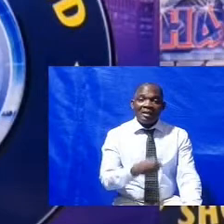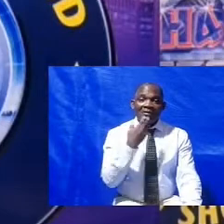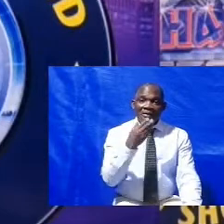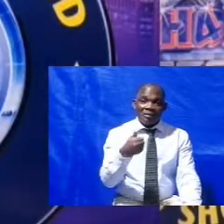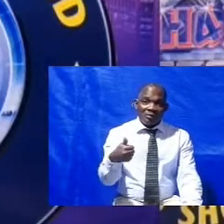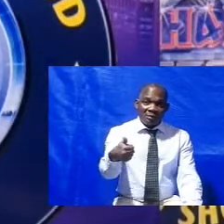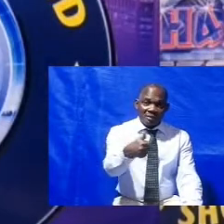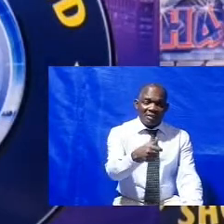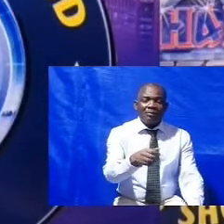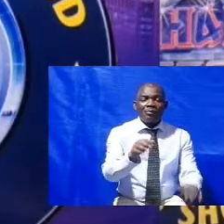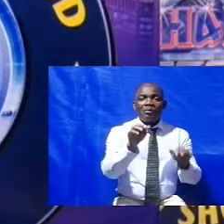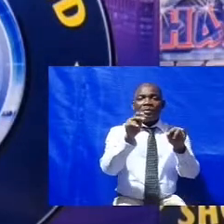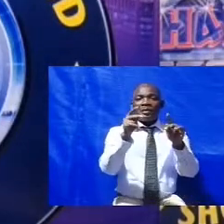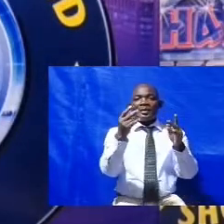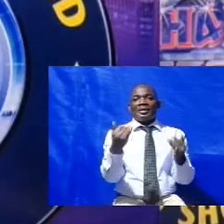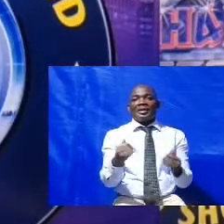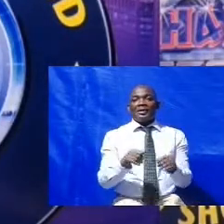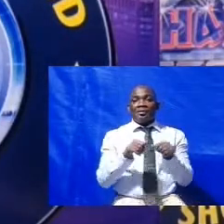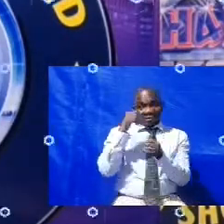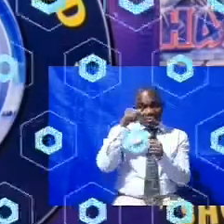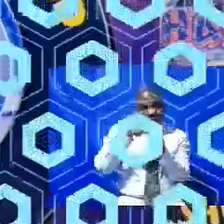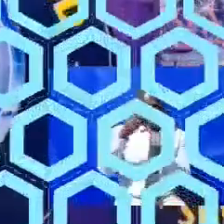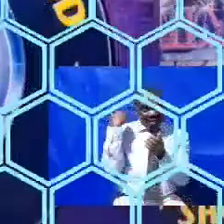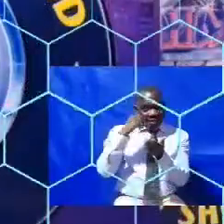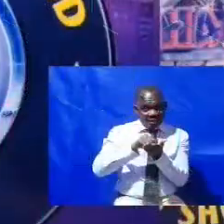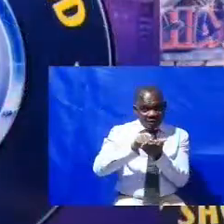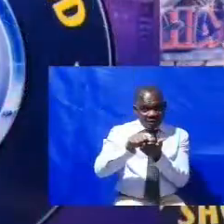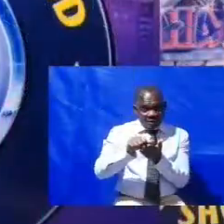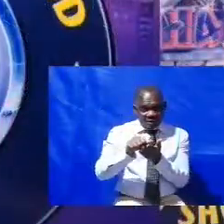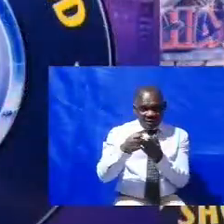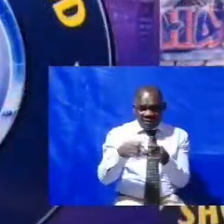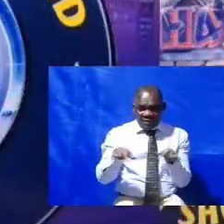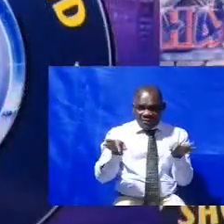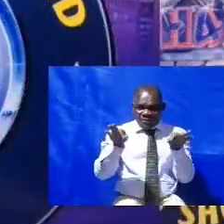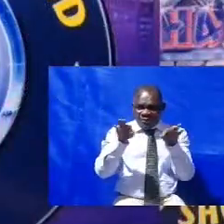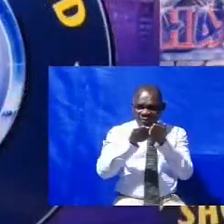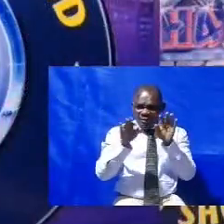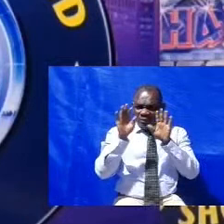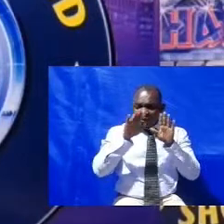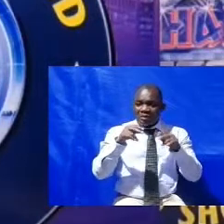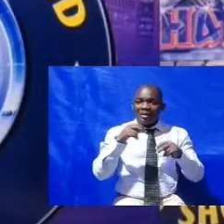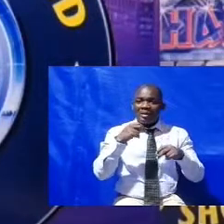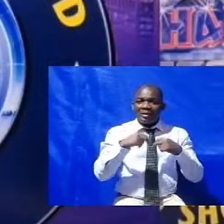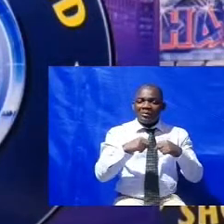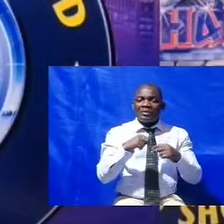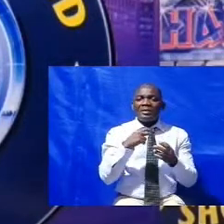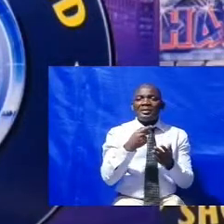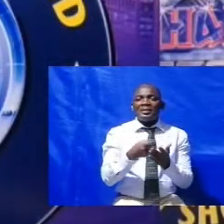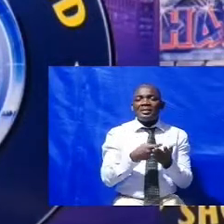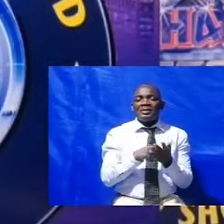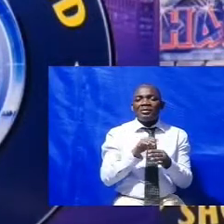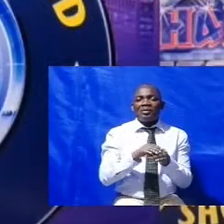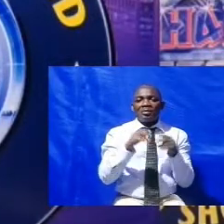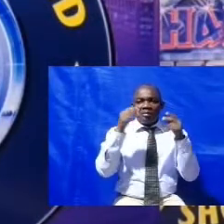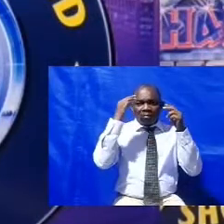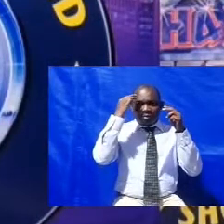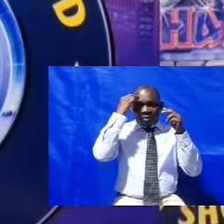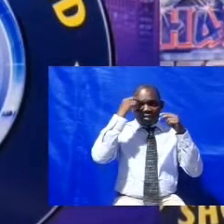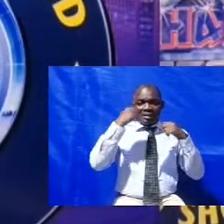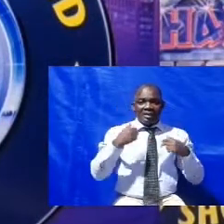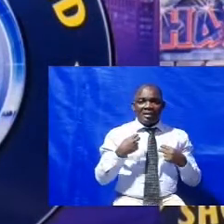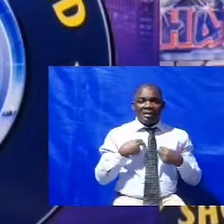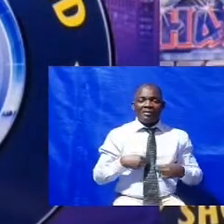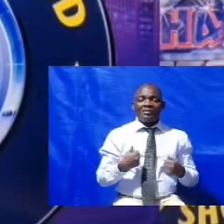proud sponsors. Thank you so much. Last week, we began an incredible discussion on mental health